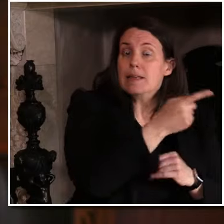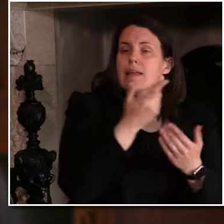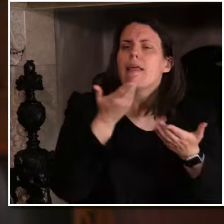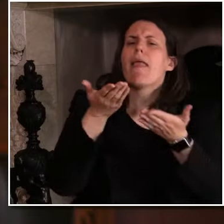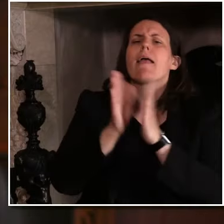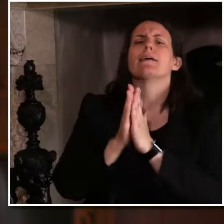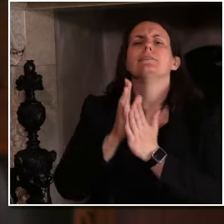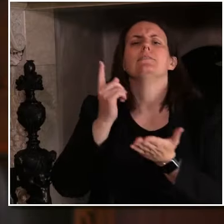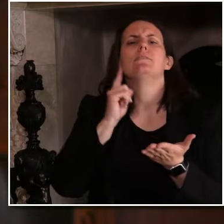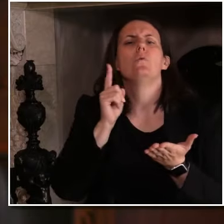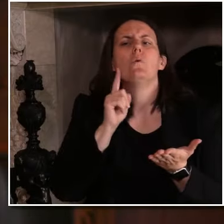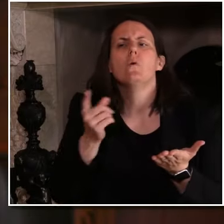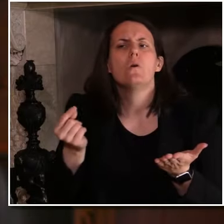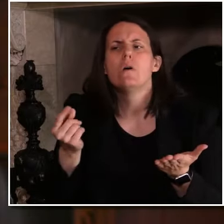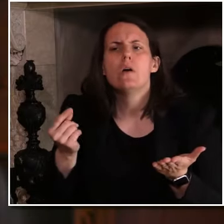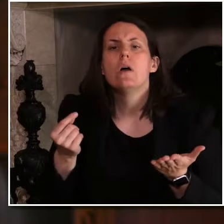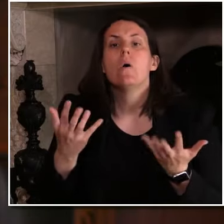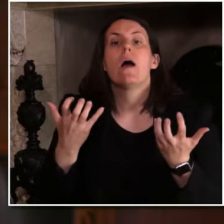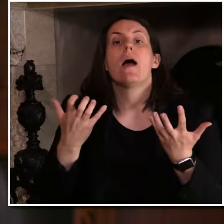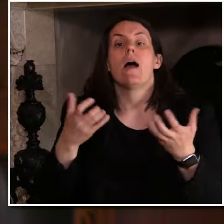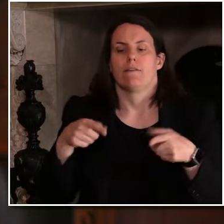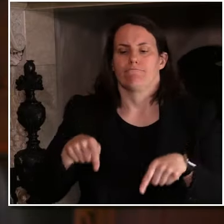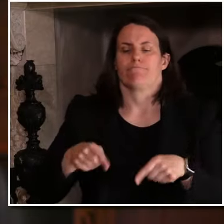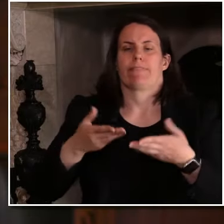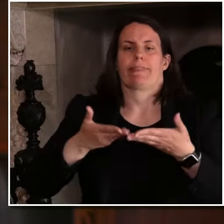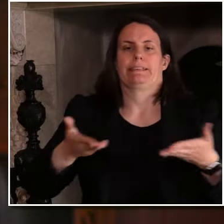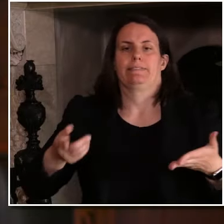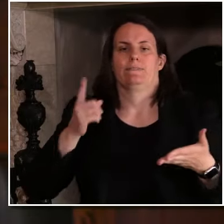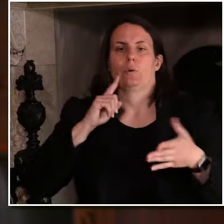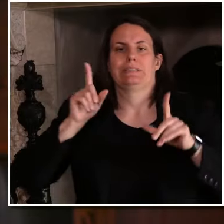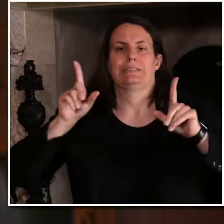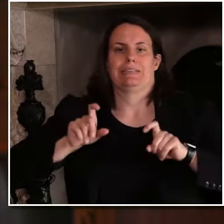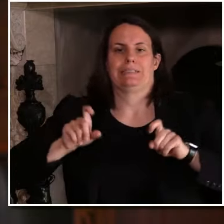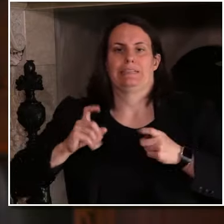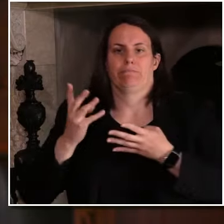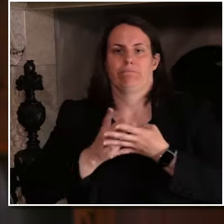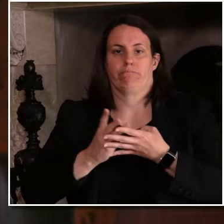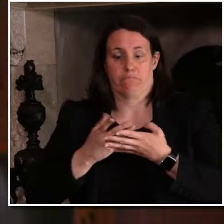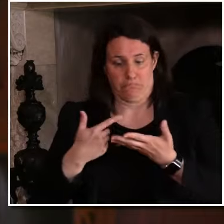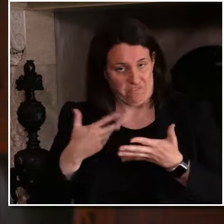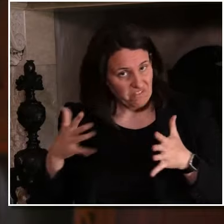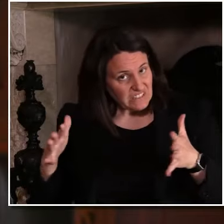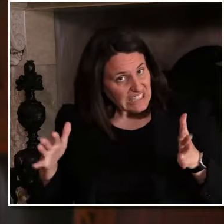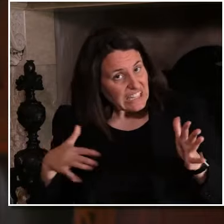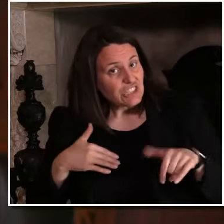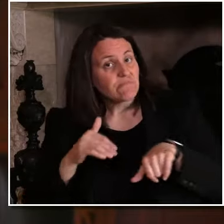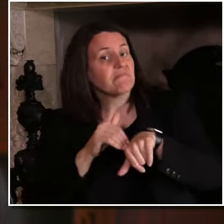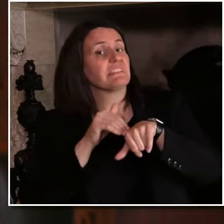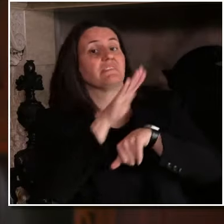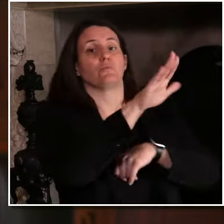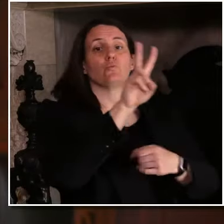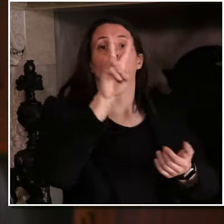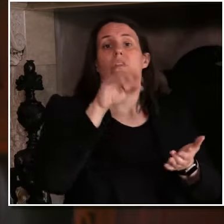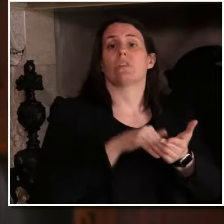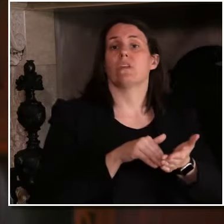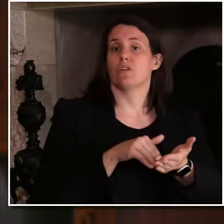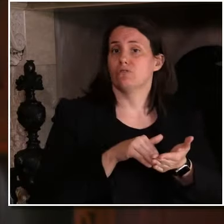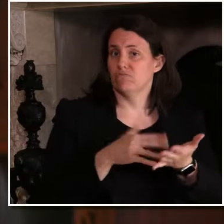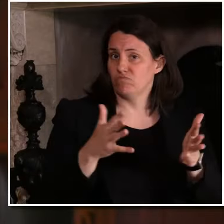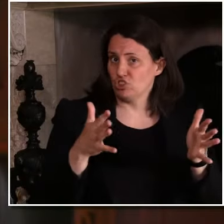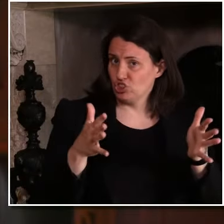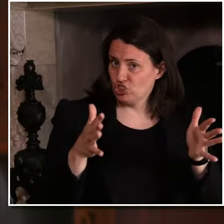to send some testing supplies, which we did. We sent over 2,000 test kits to